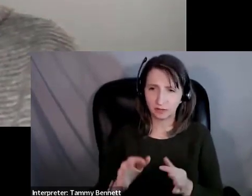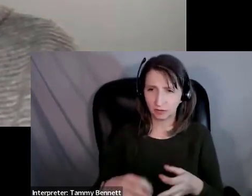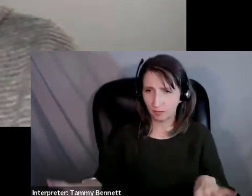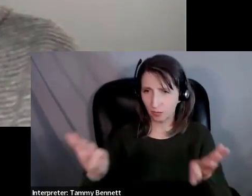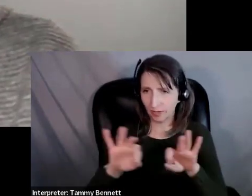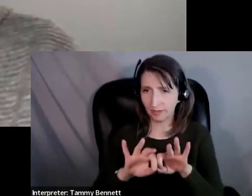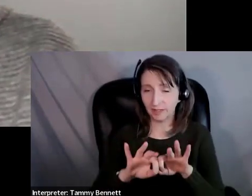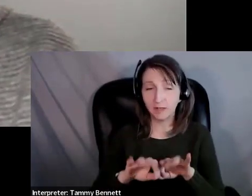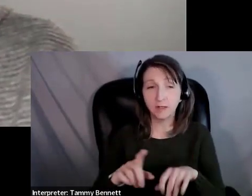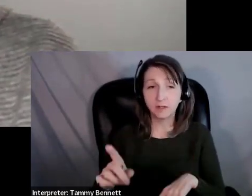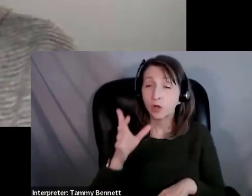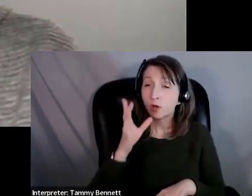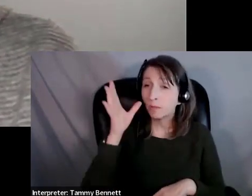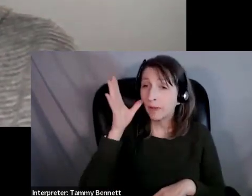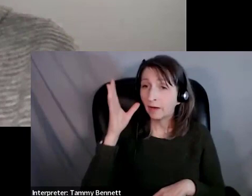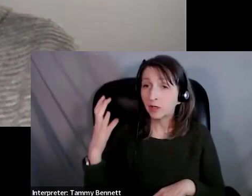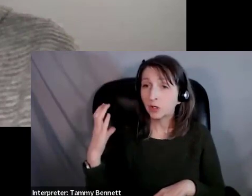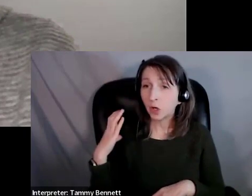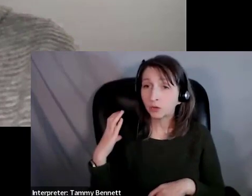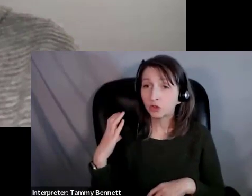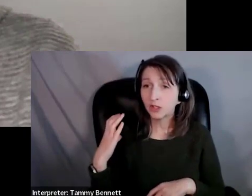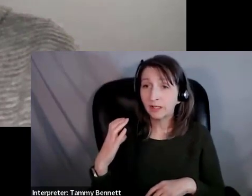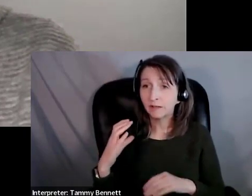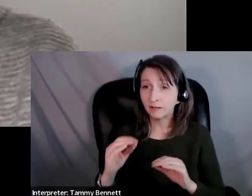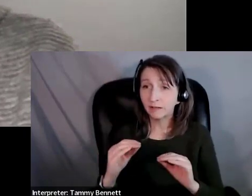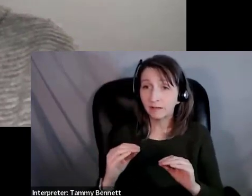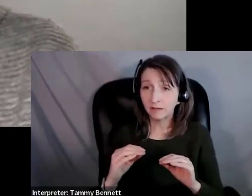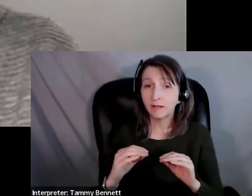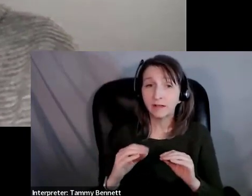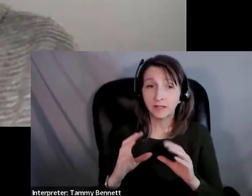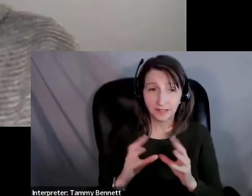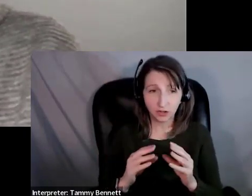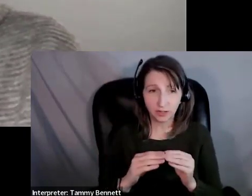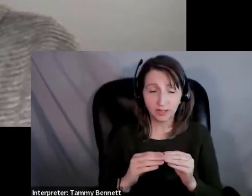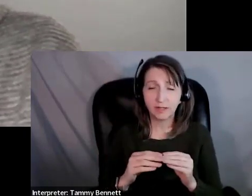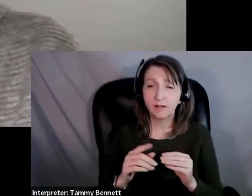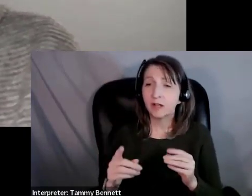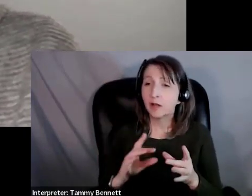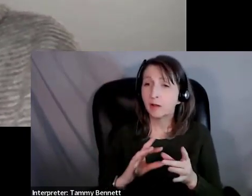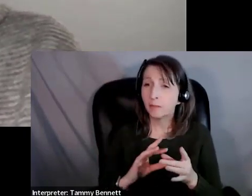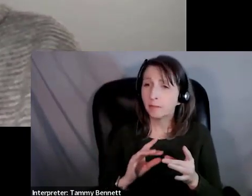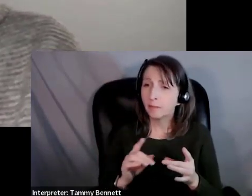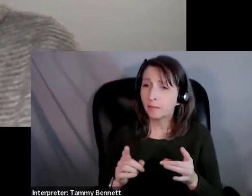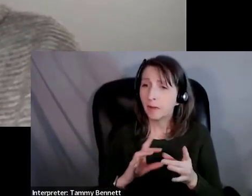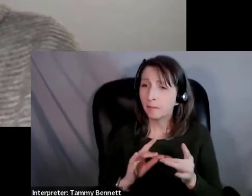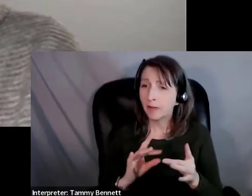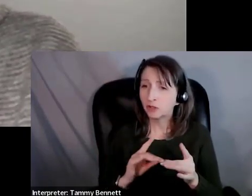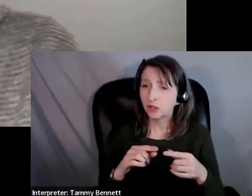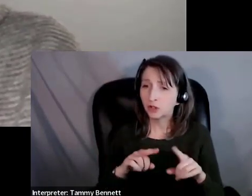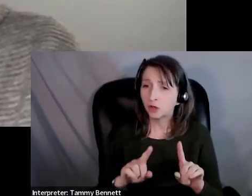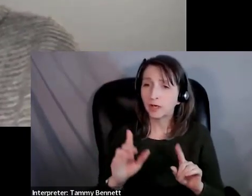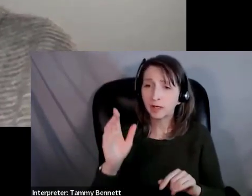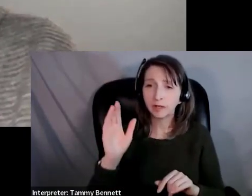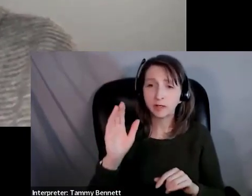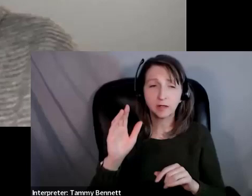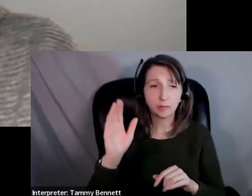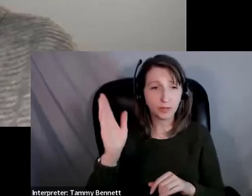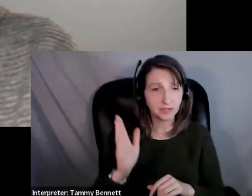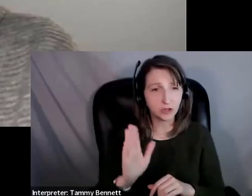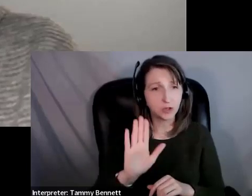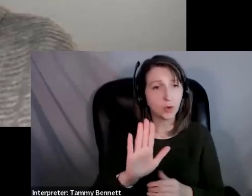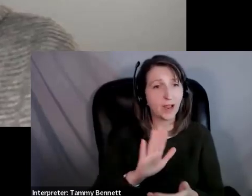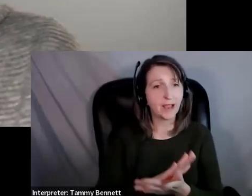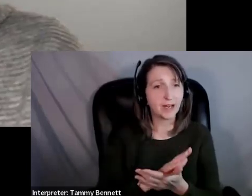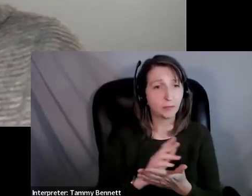Uh, parent coaching session. Uh, yeah. Uh, mentioned during the presentation through, uh, academic program. So yes.